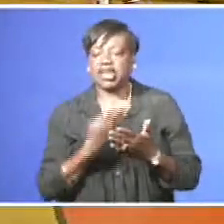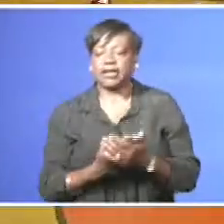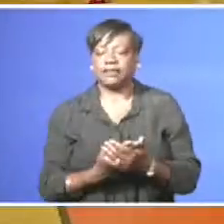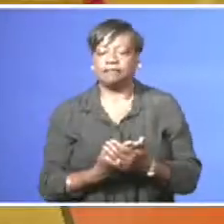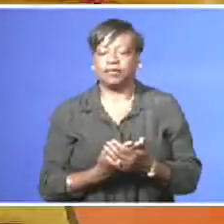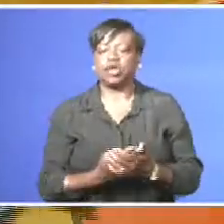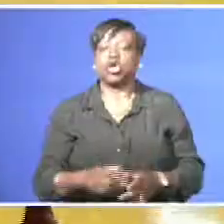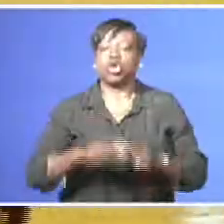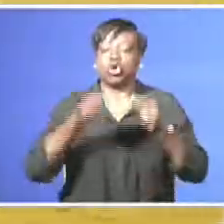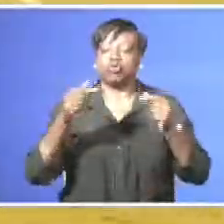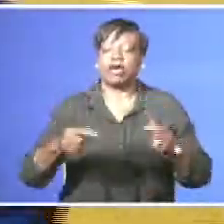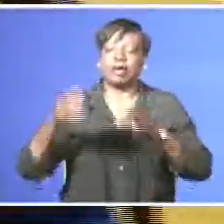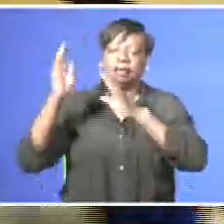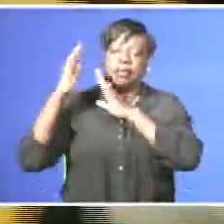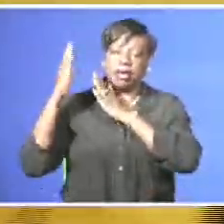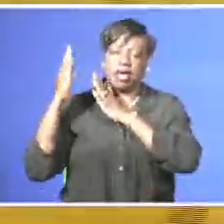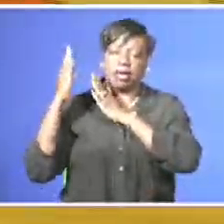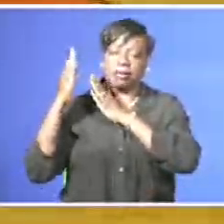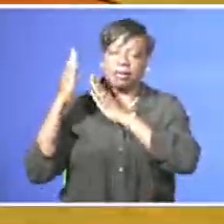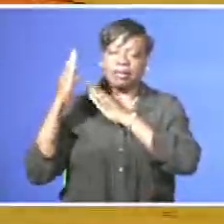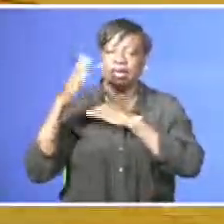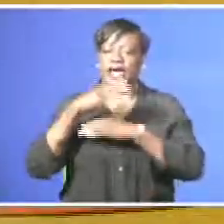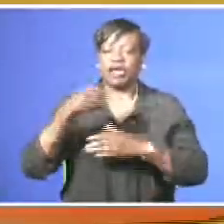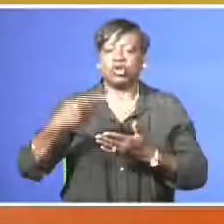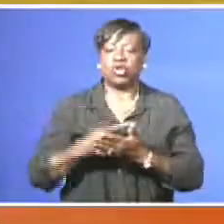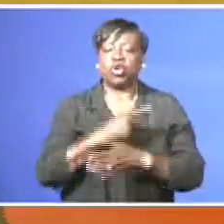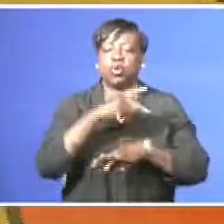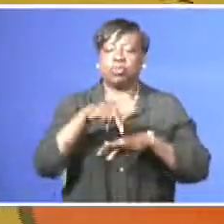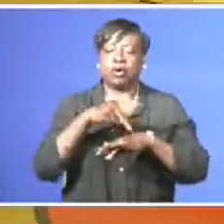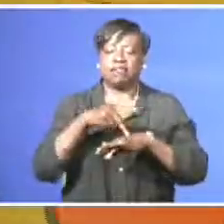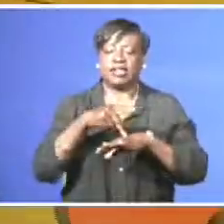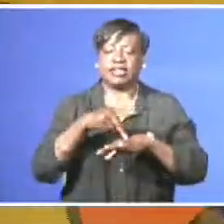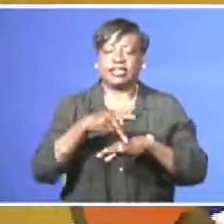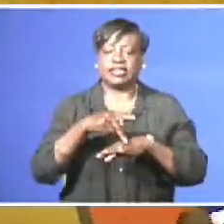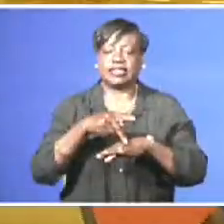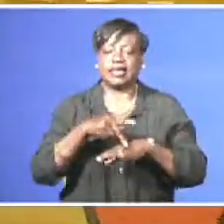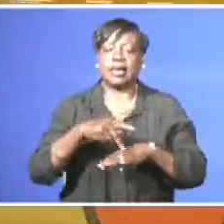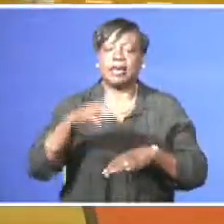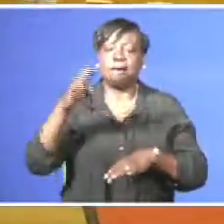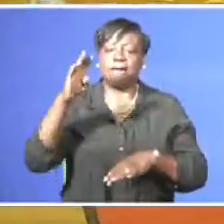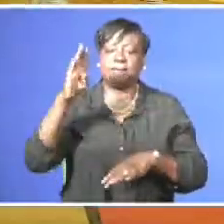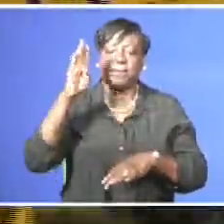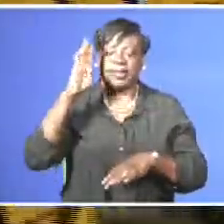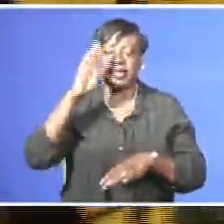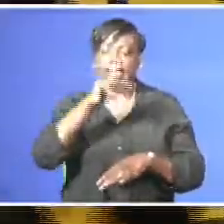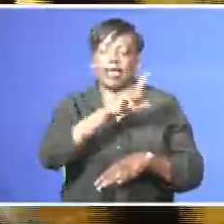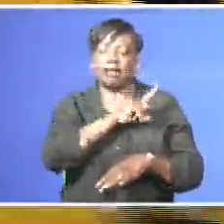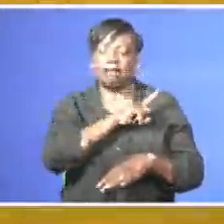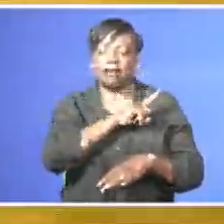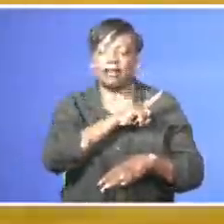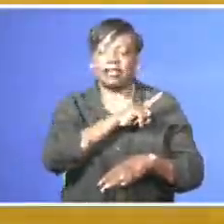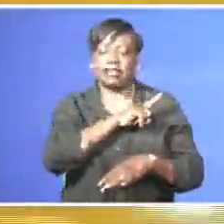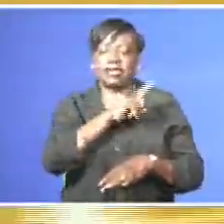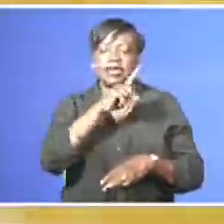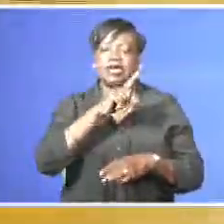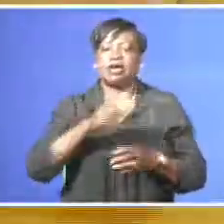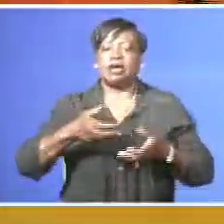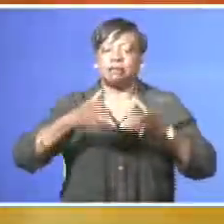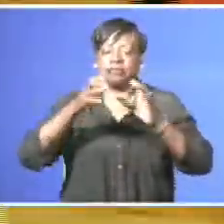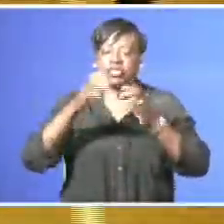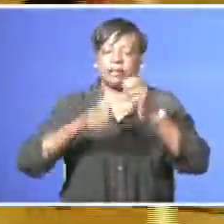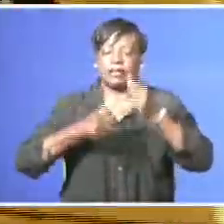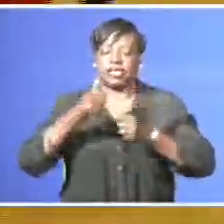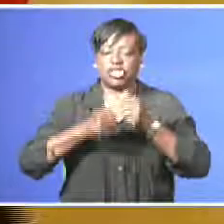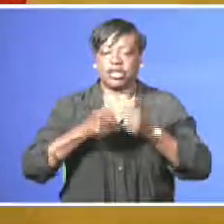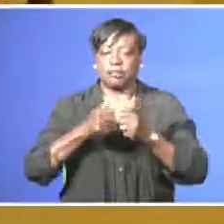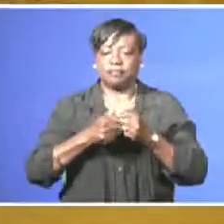Providence showdown in the finals of the Bahamas Basketball Federation Bunny Lavarity Round Robin Championship. In Division II, Coca-Cola Outreach Saints from the